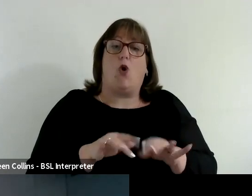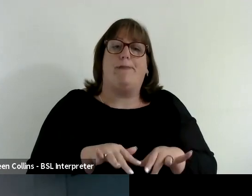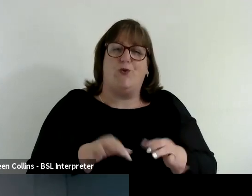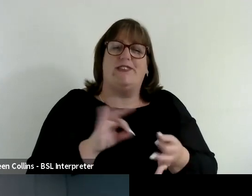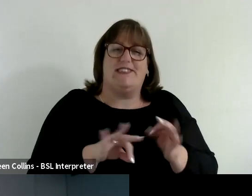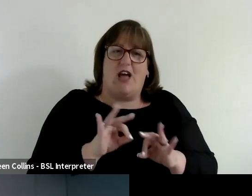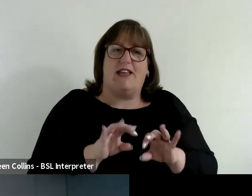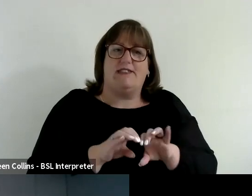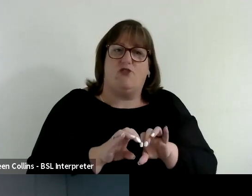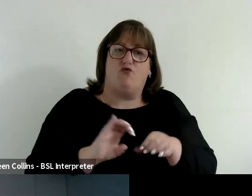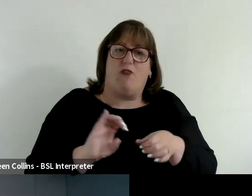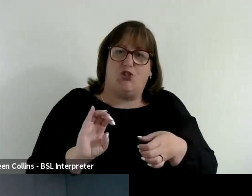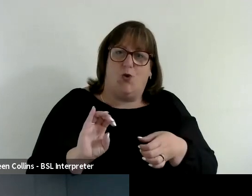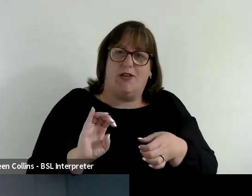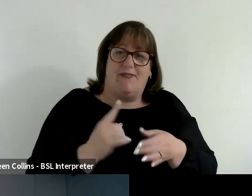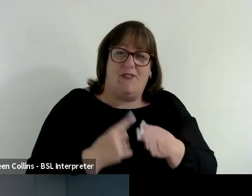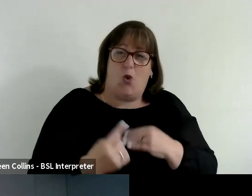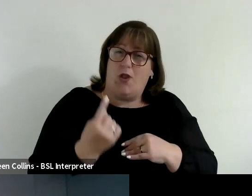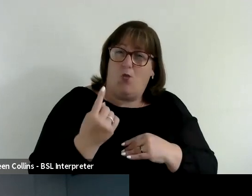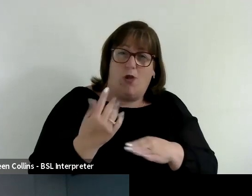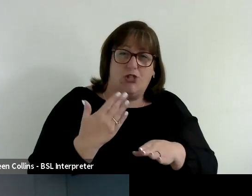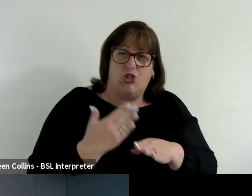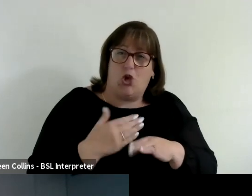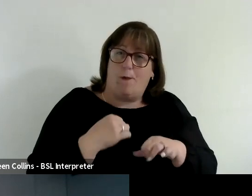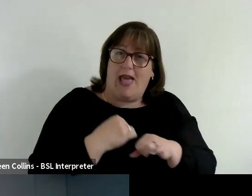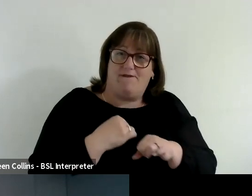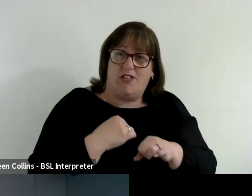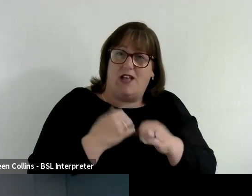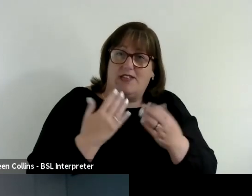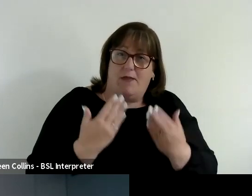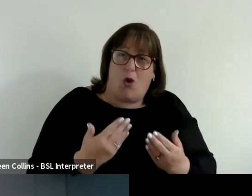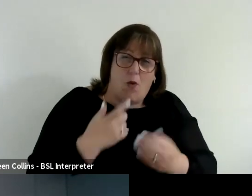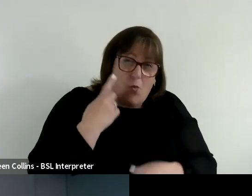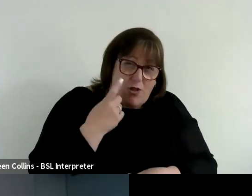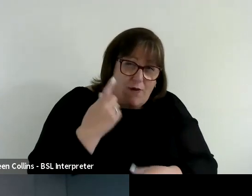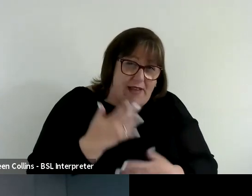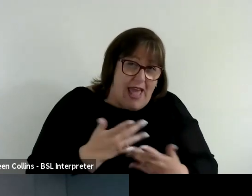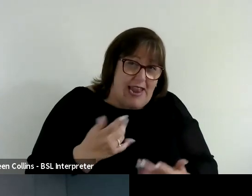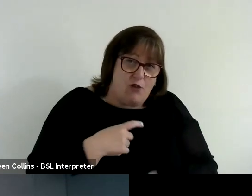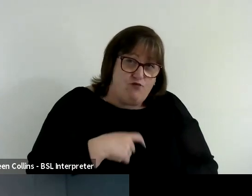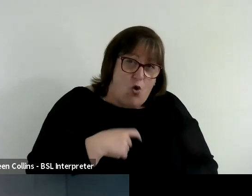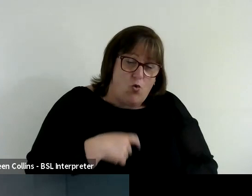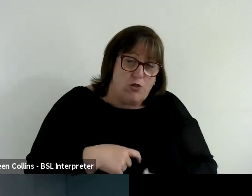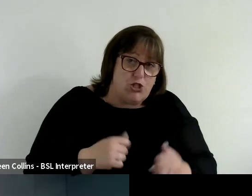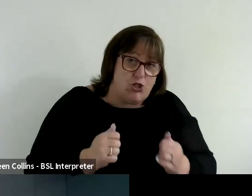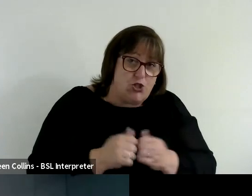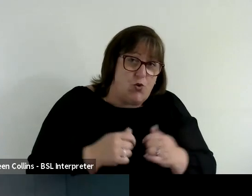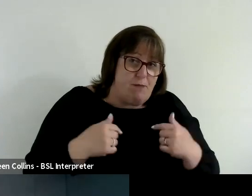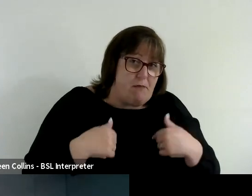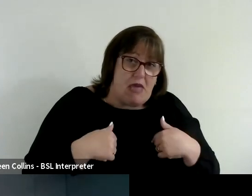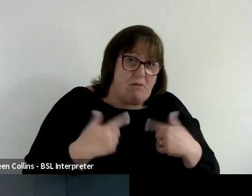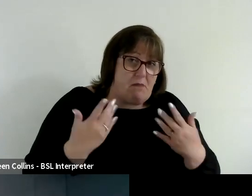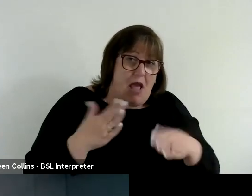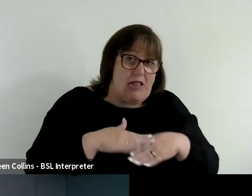minute under tech category. Are there likely to be roles that will suit me at any point? Yes, and I would say if you've